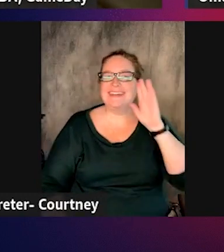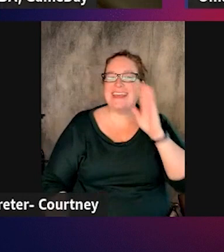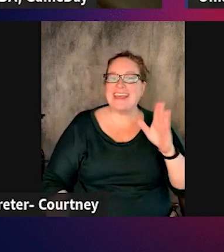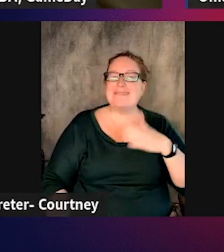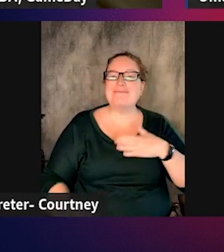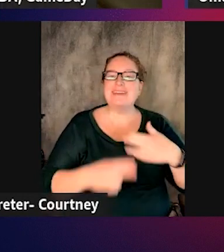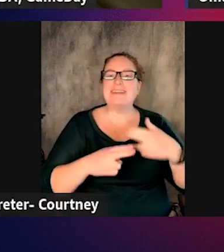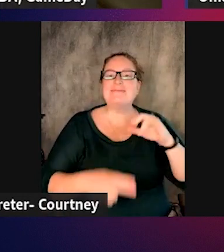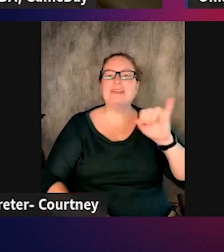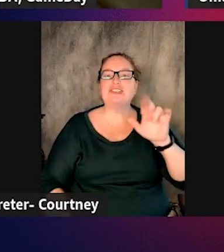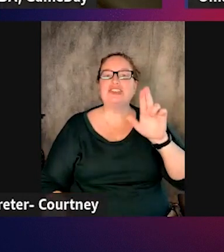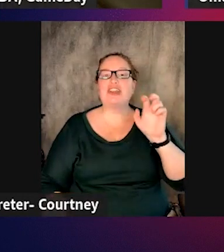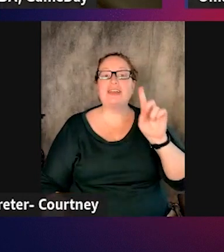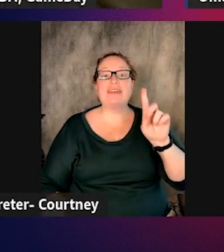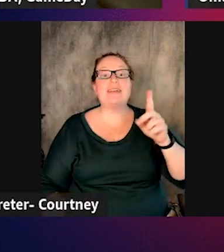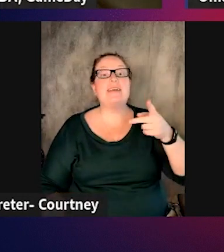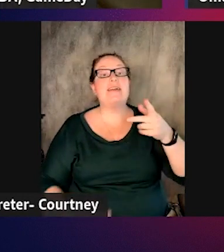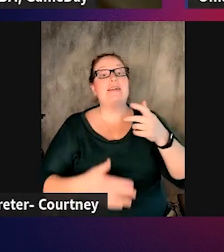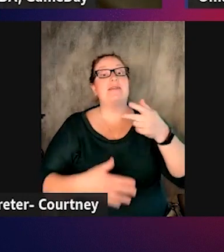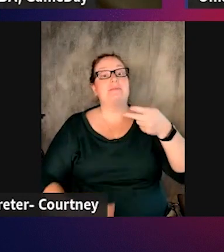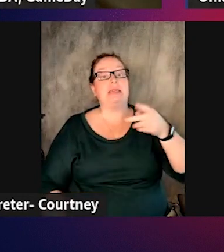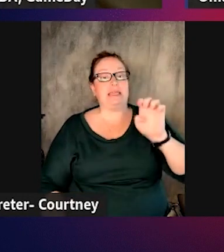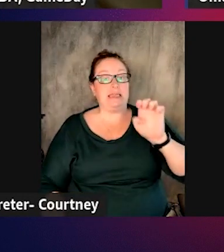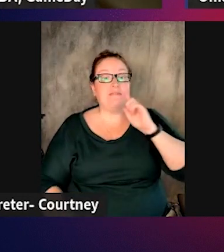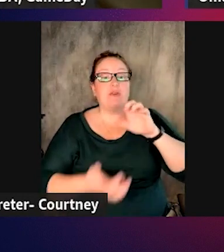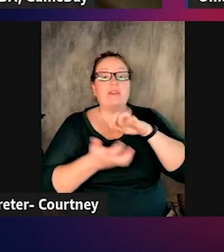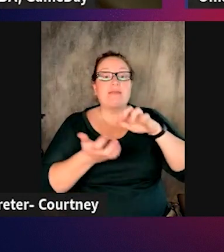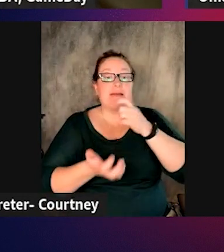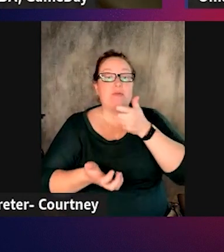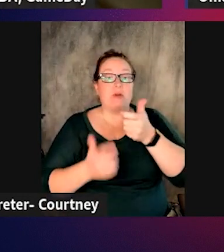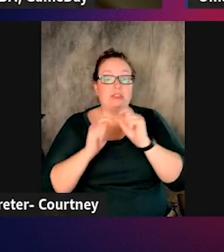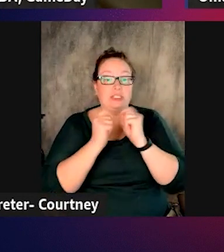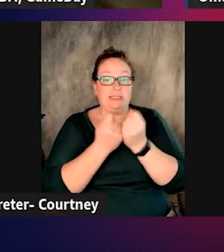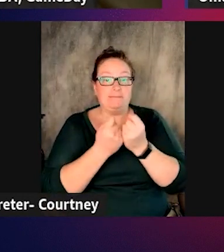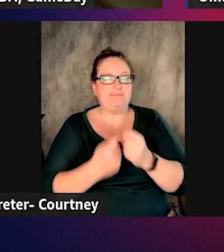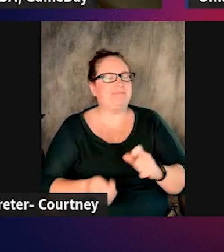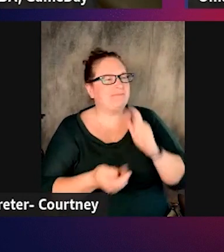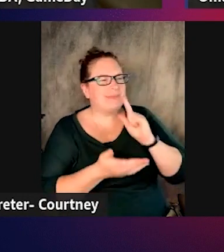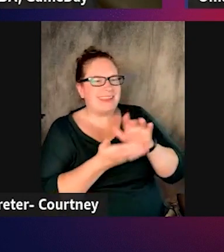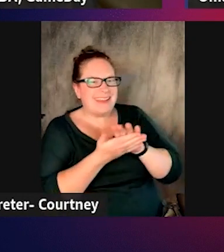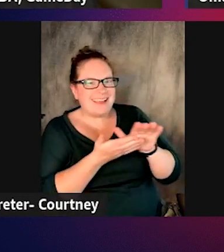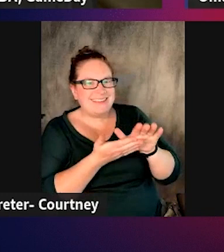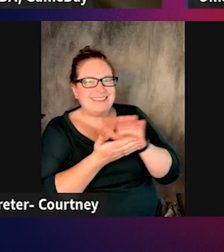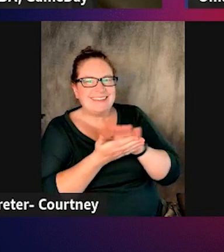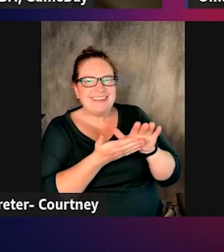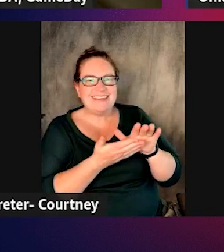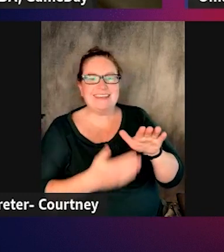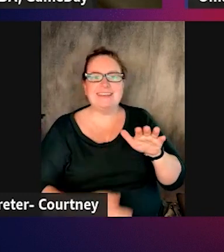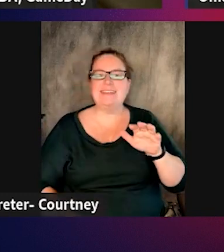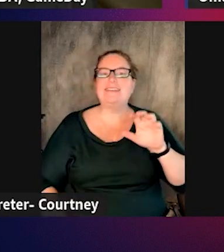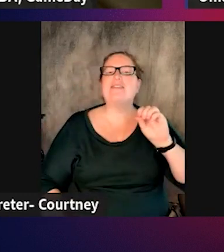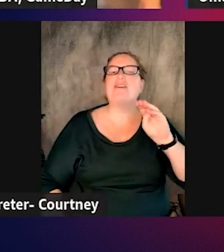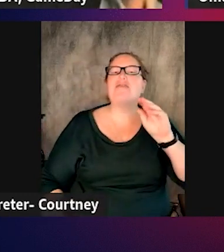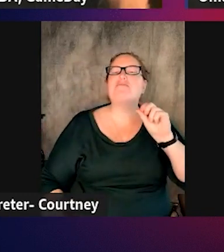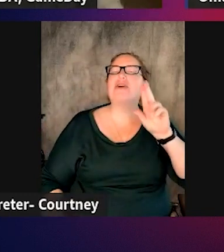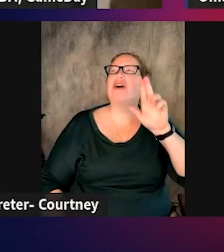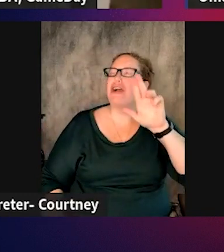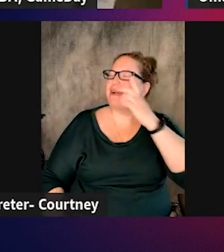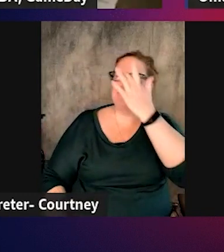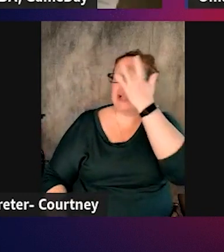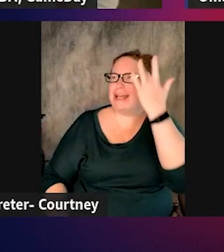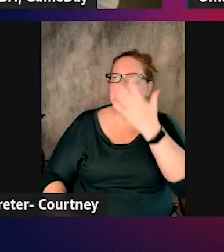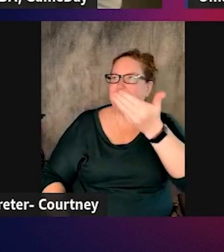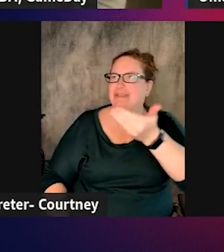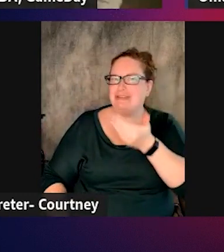Jared. I'm a principal engineer on the CloudWatch team. Very nice, very nice. And I forgot to introduce myself. So It's okay.